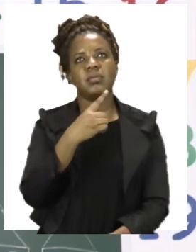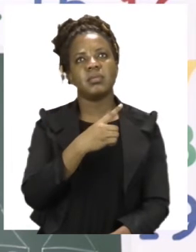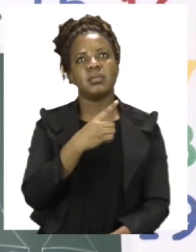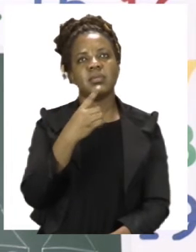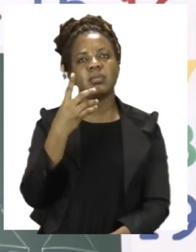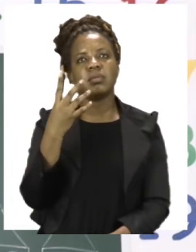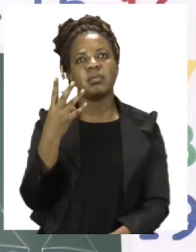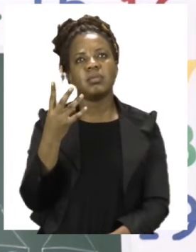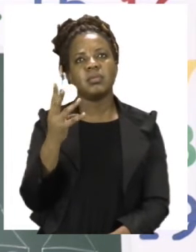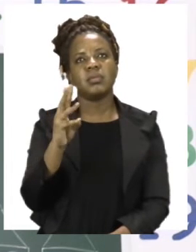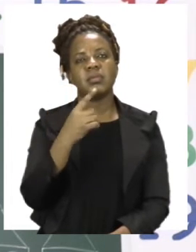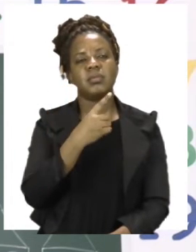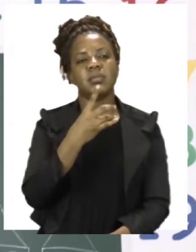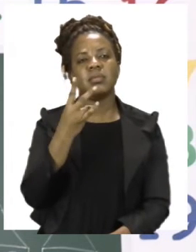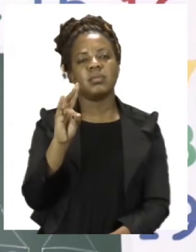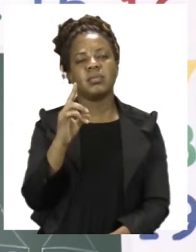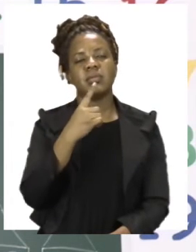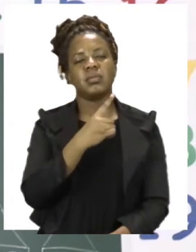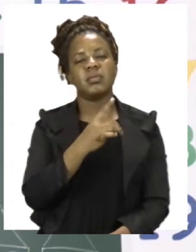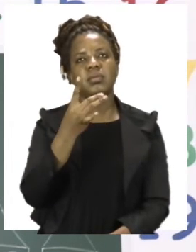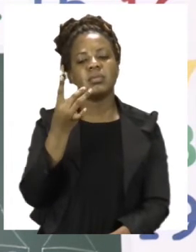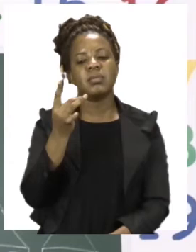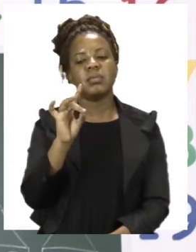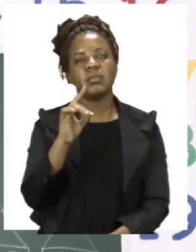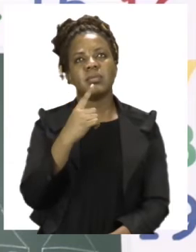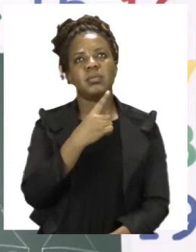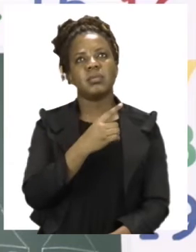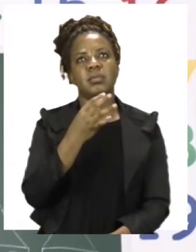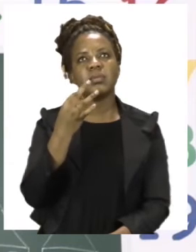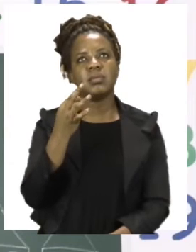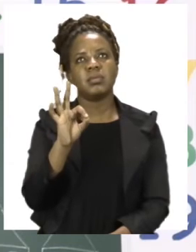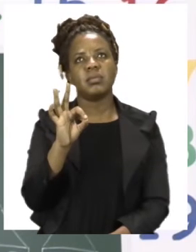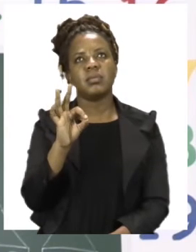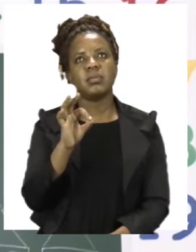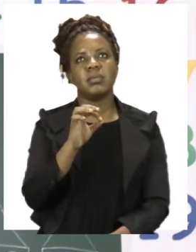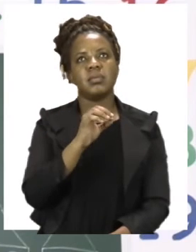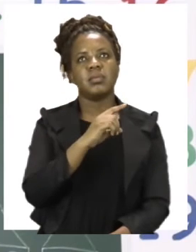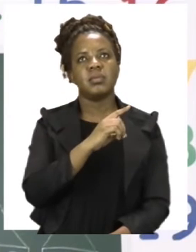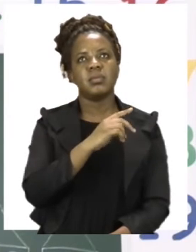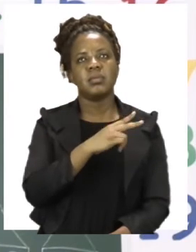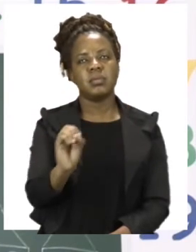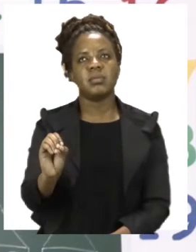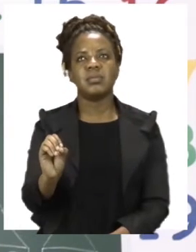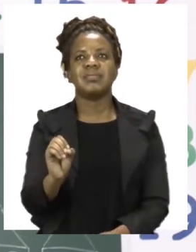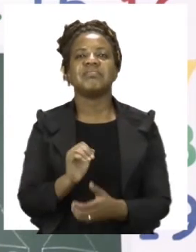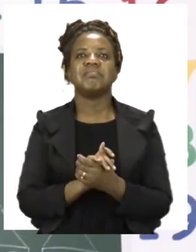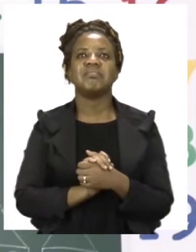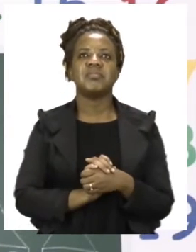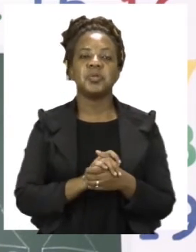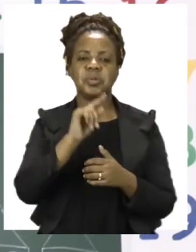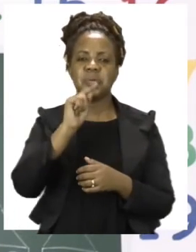15, 16, 17, 18, 19,